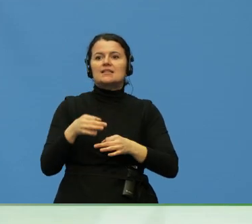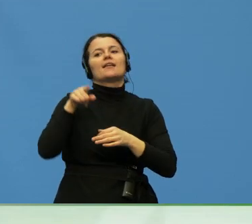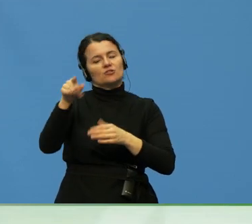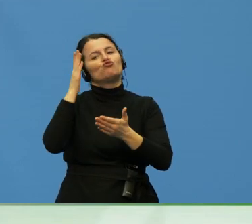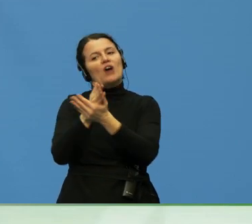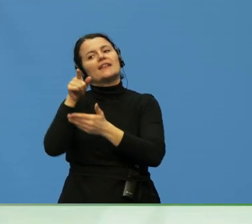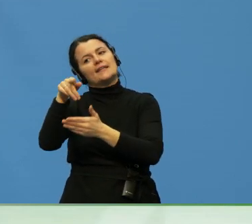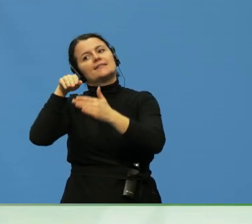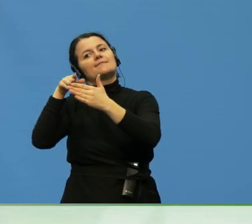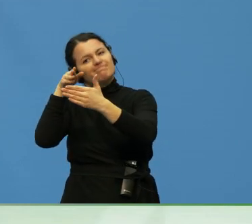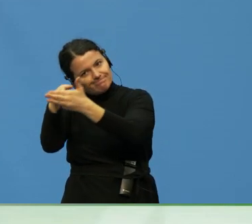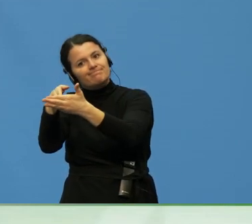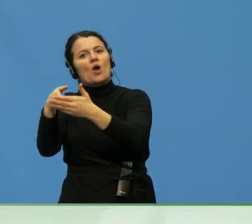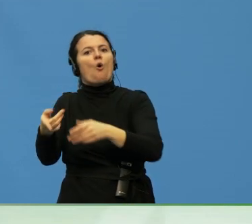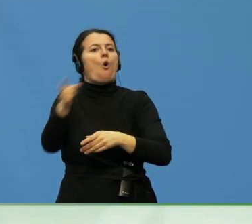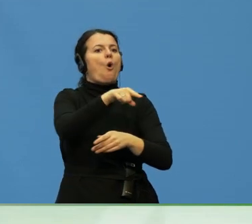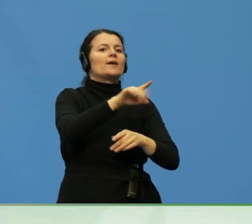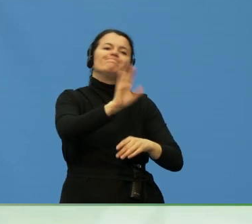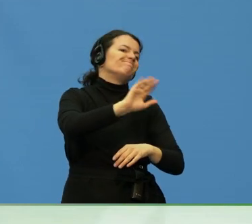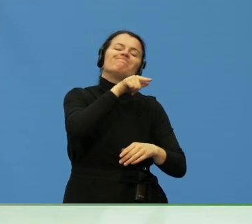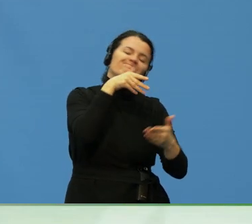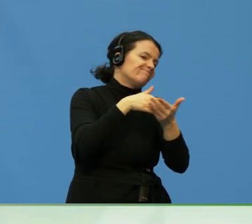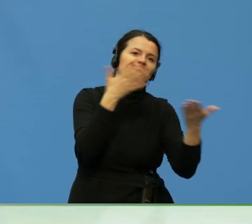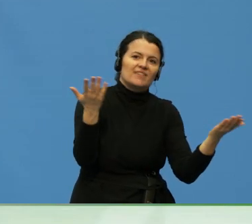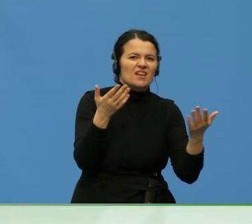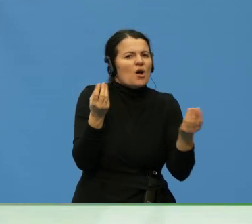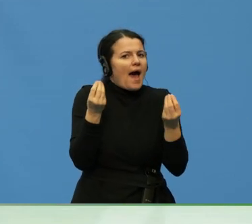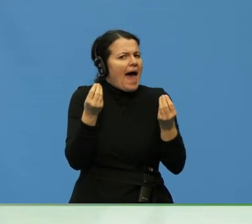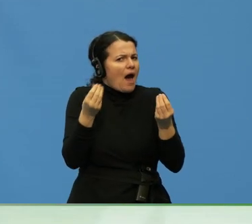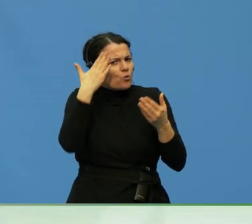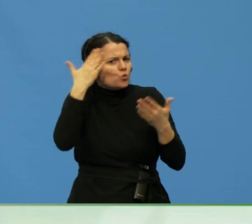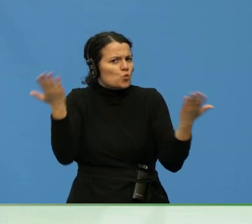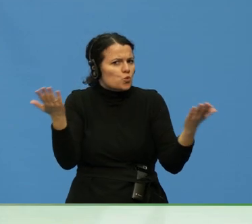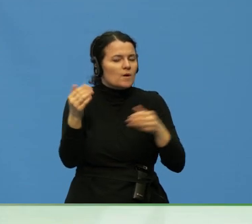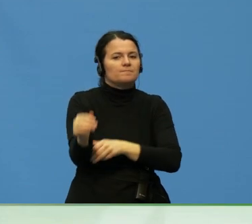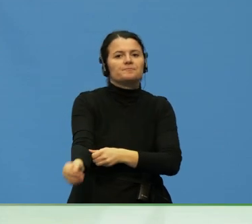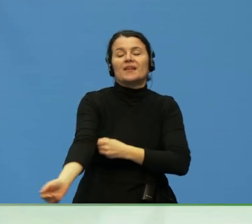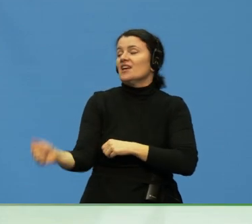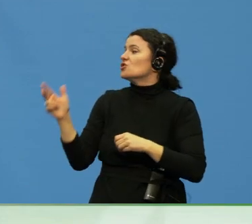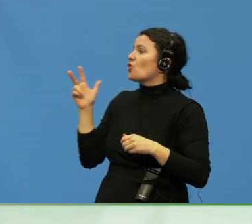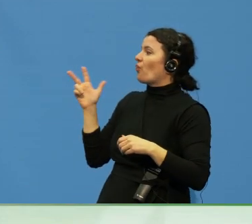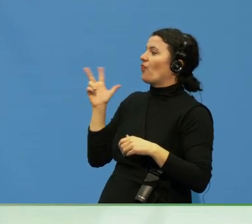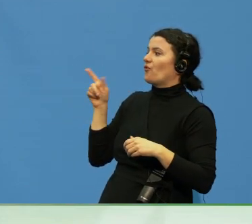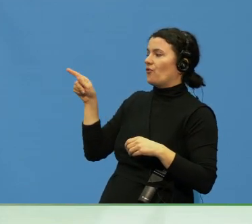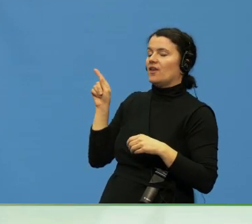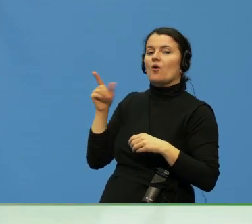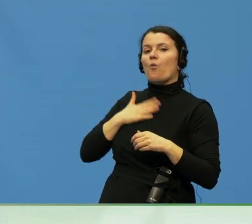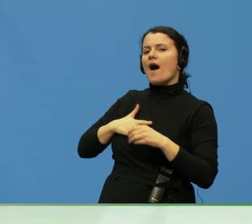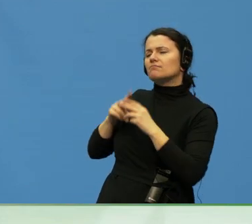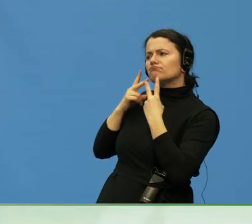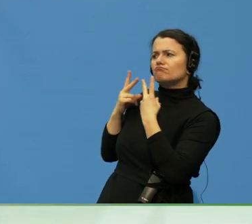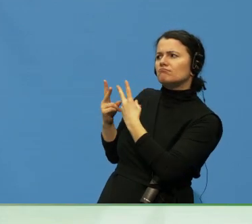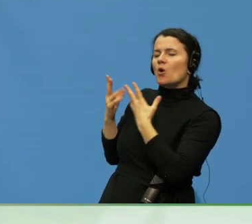substantial and permanent change? And third, and most importantly, we want to learn from our 3 panelists about strategies that actually